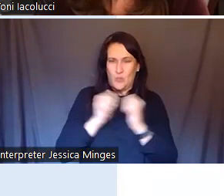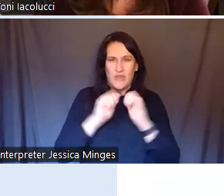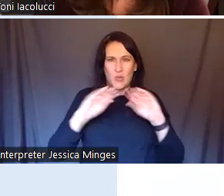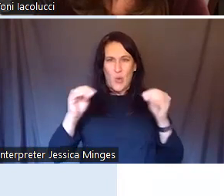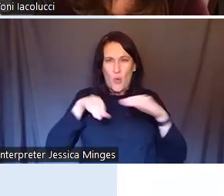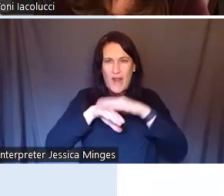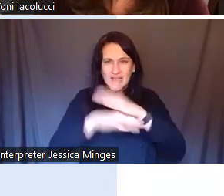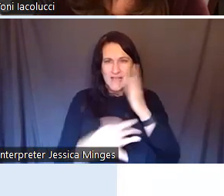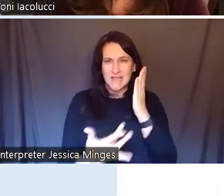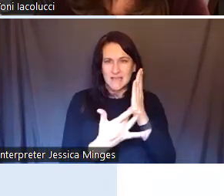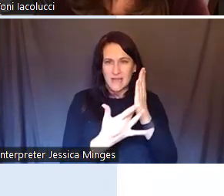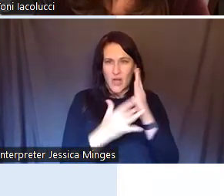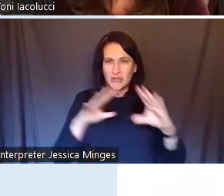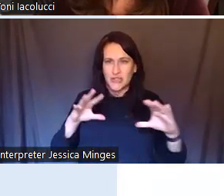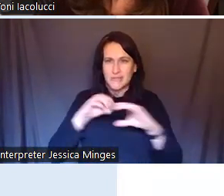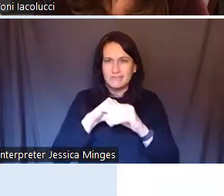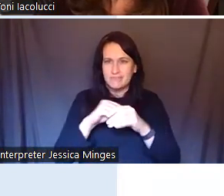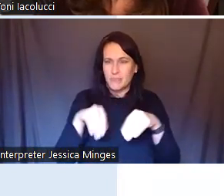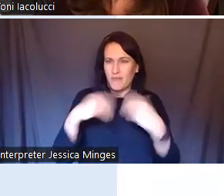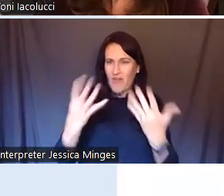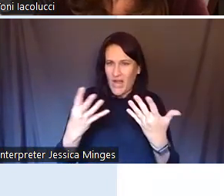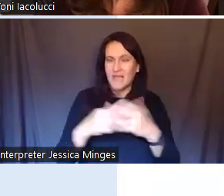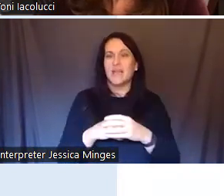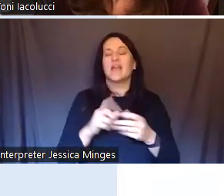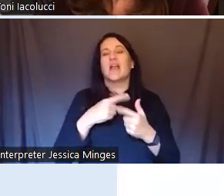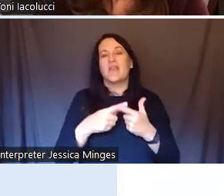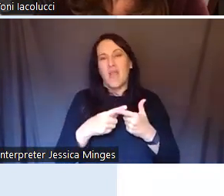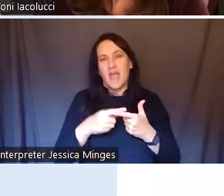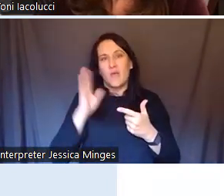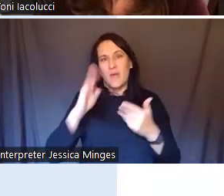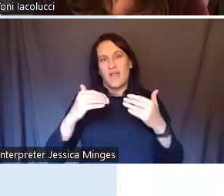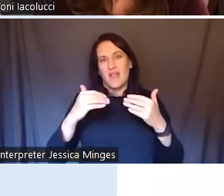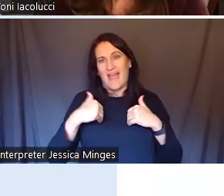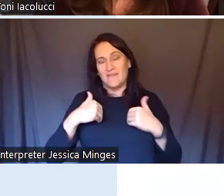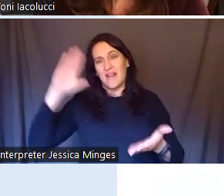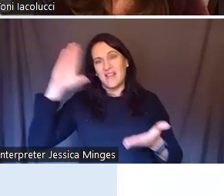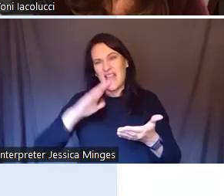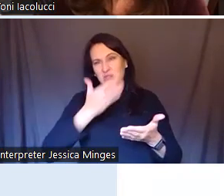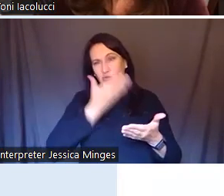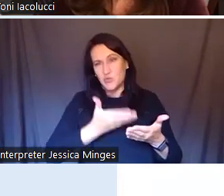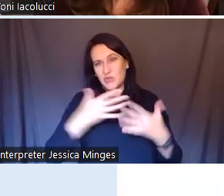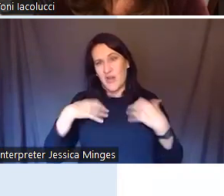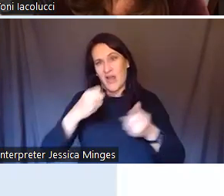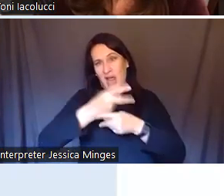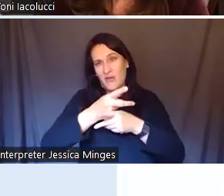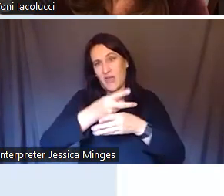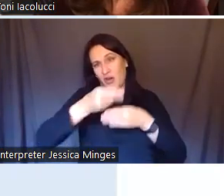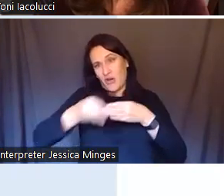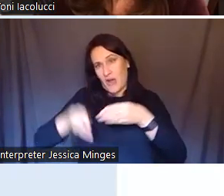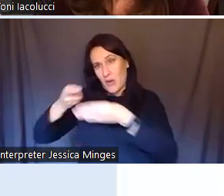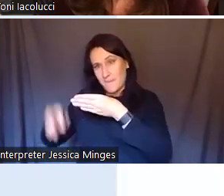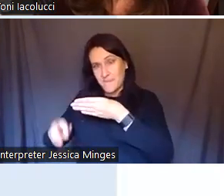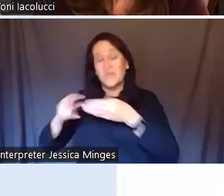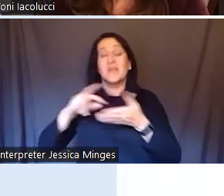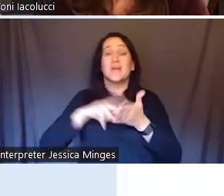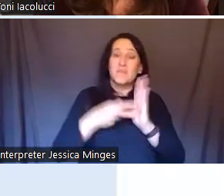accessibility technology provided, yields less good healthcare outcomes, which include